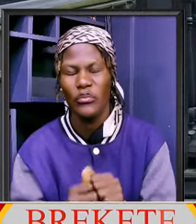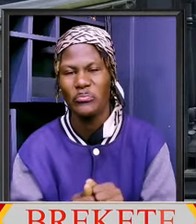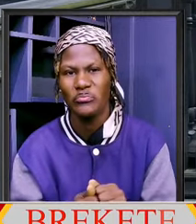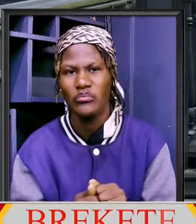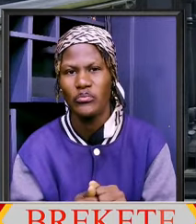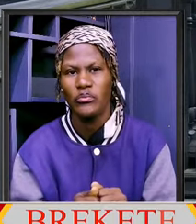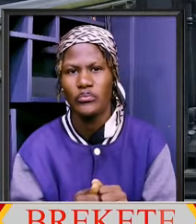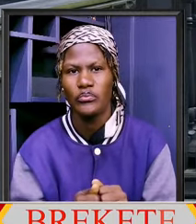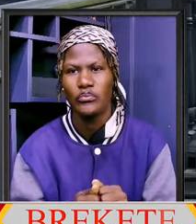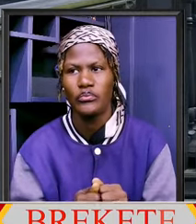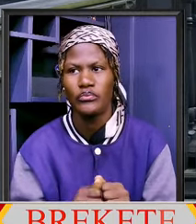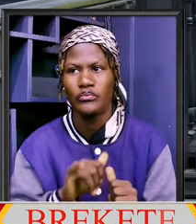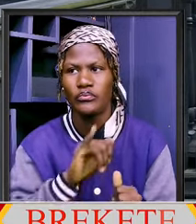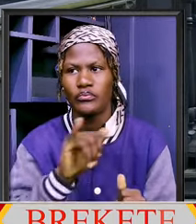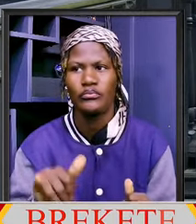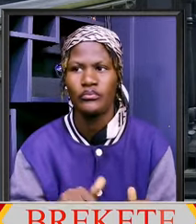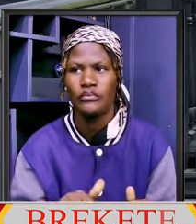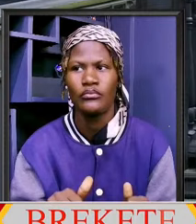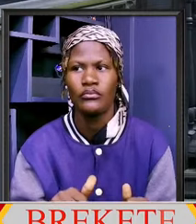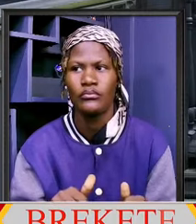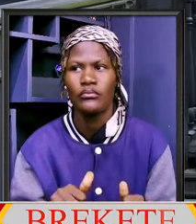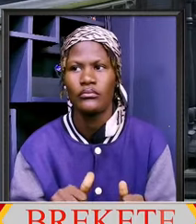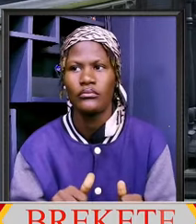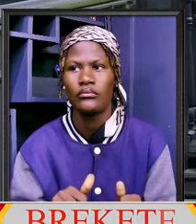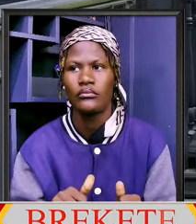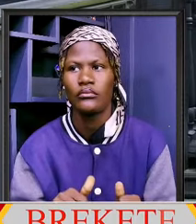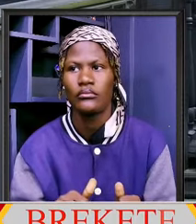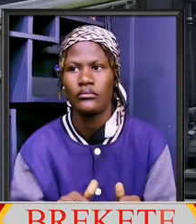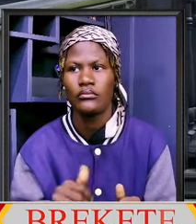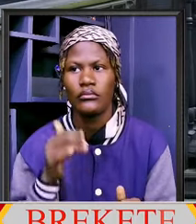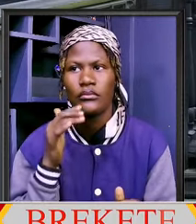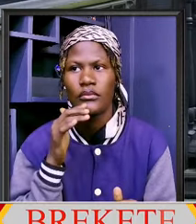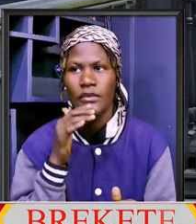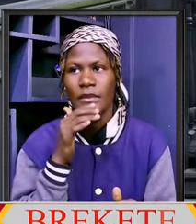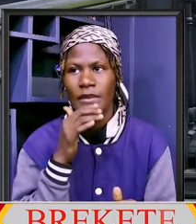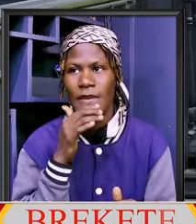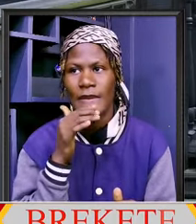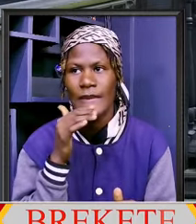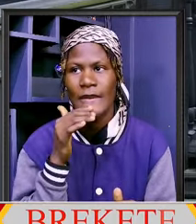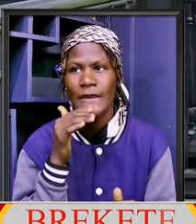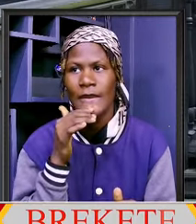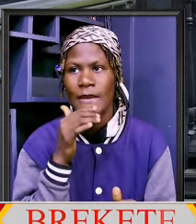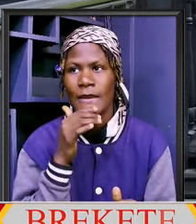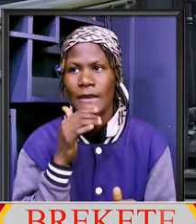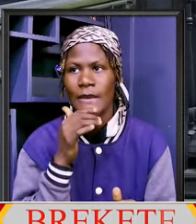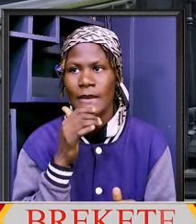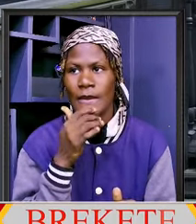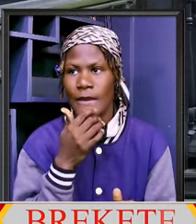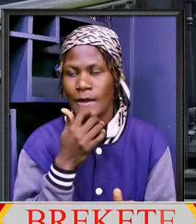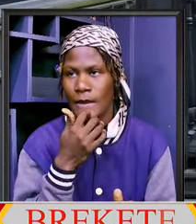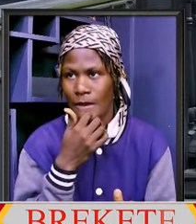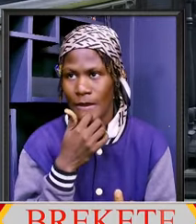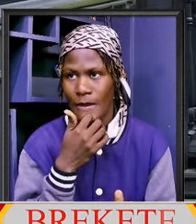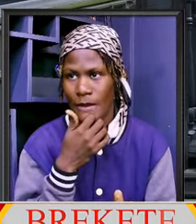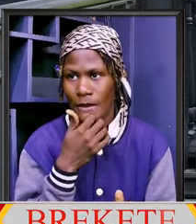hospital? Is Zaria. It's not Zaria. It's not Zaria, sir. Where?